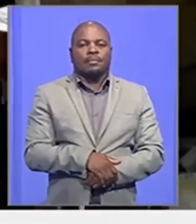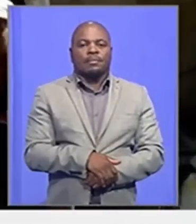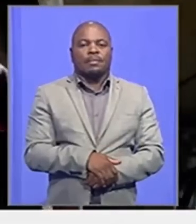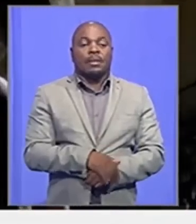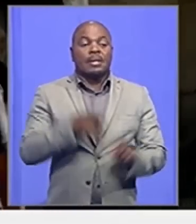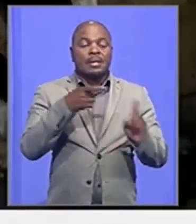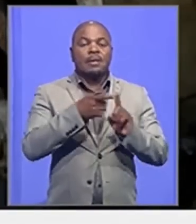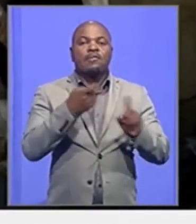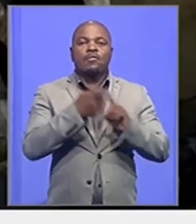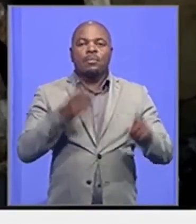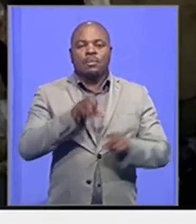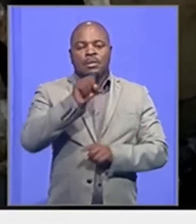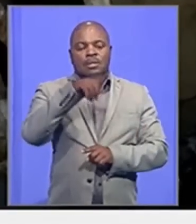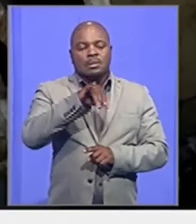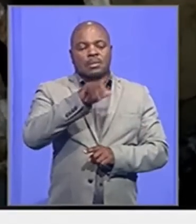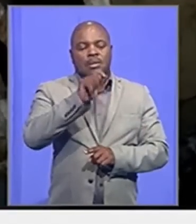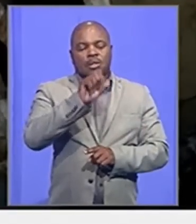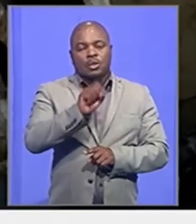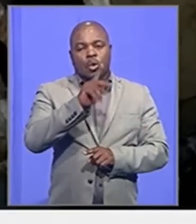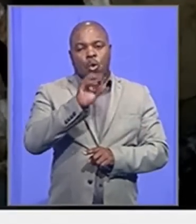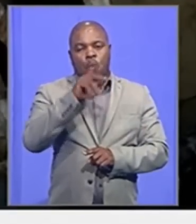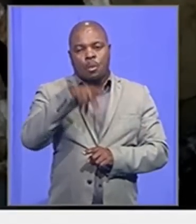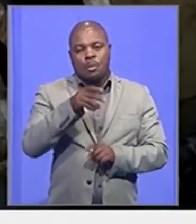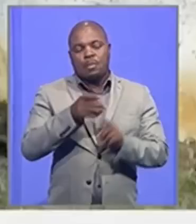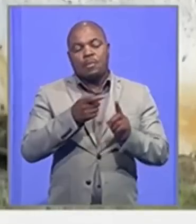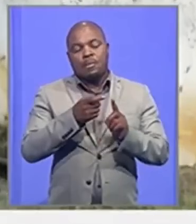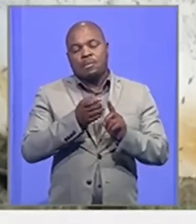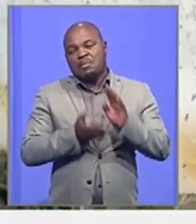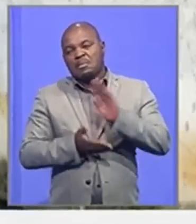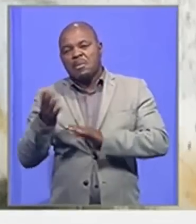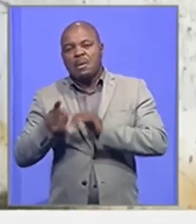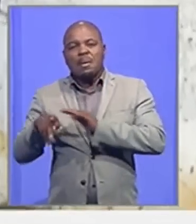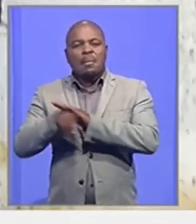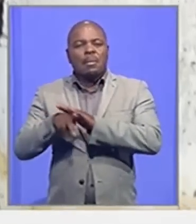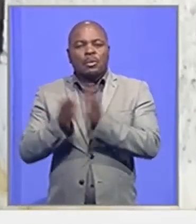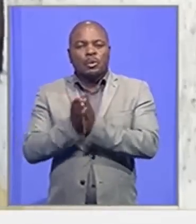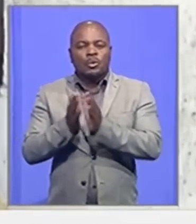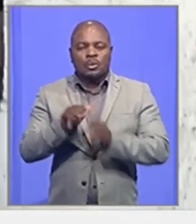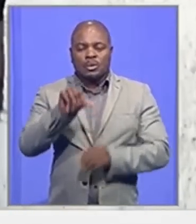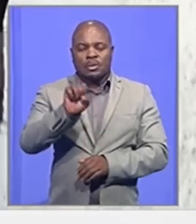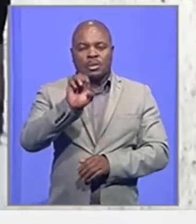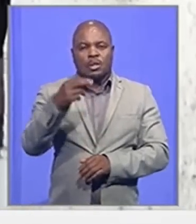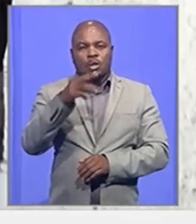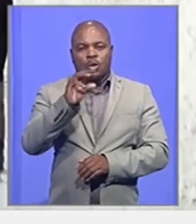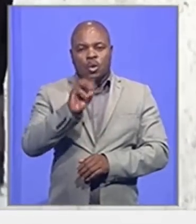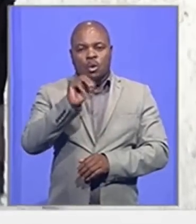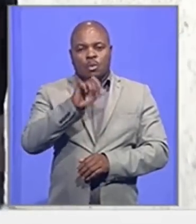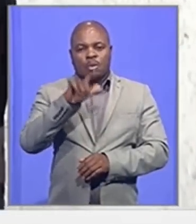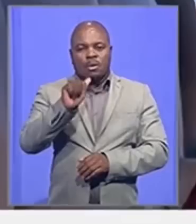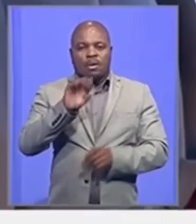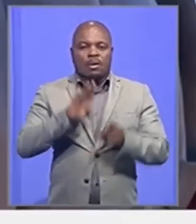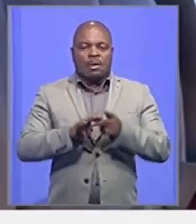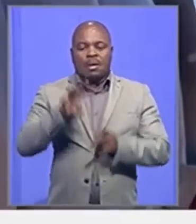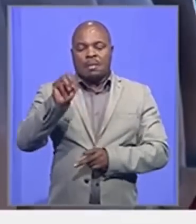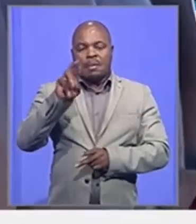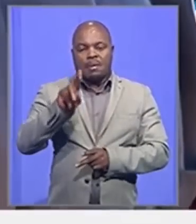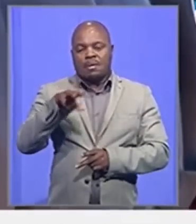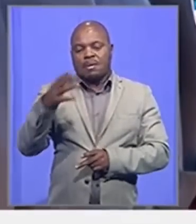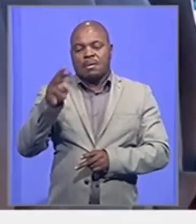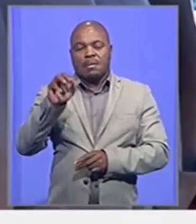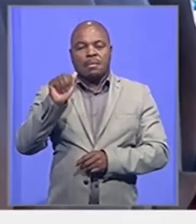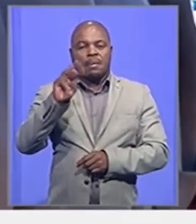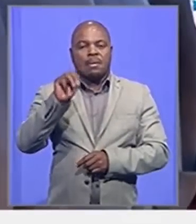e tšwa motseng wa Spitzkop ga Mamabolo go leba sekolong sa Tlasana sa Sehlomola le seo se phagamego sa MR Mamabolo. Kgoro ya thuto